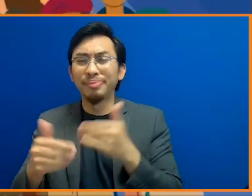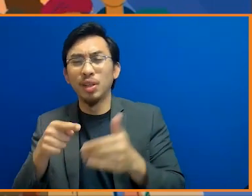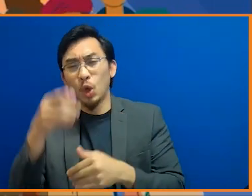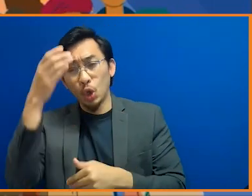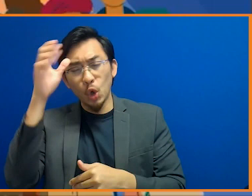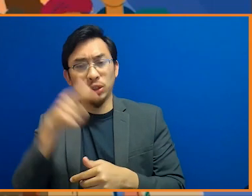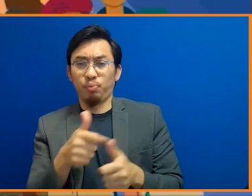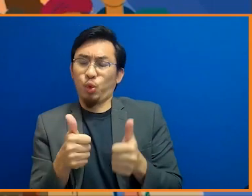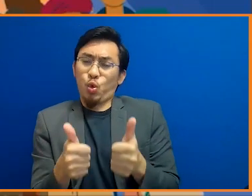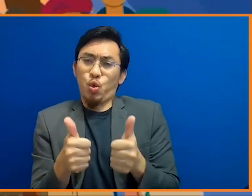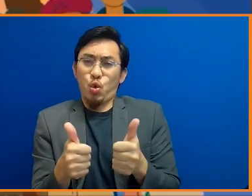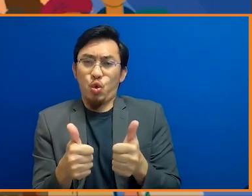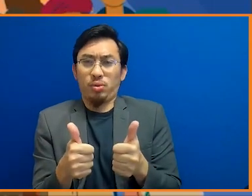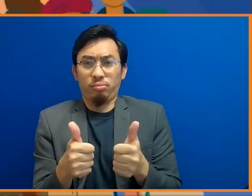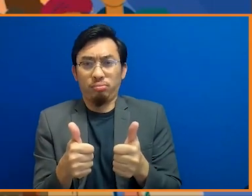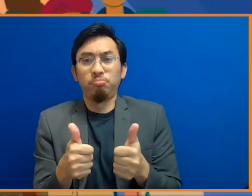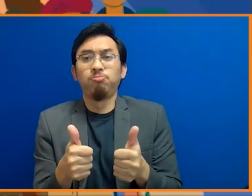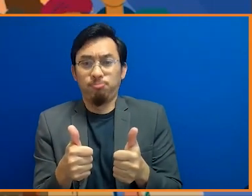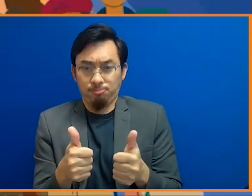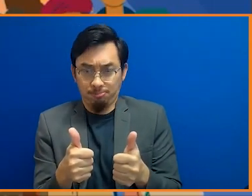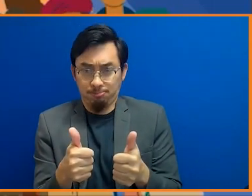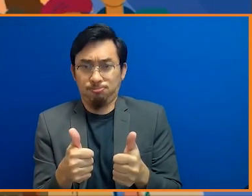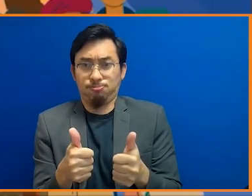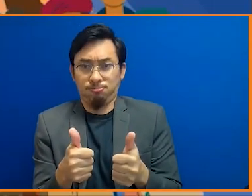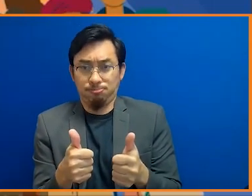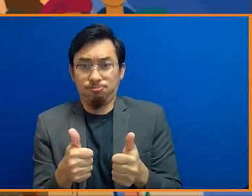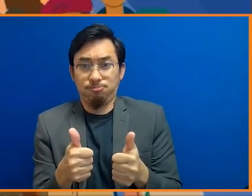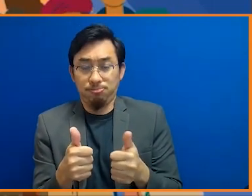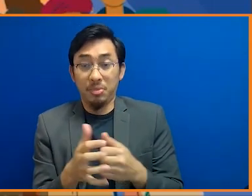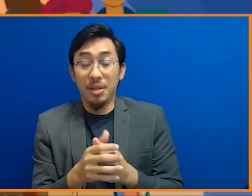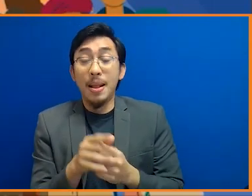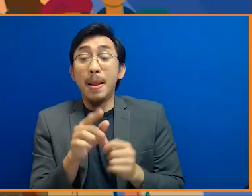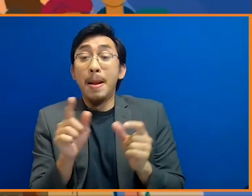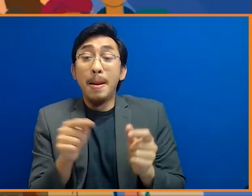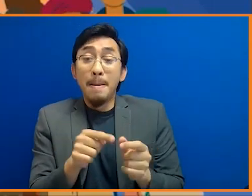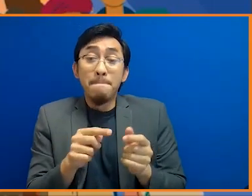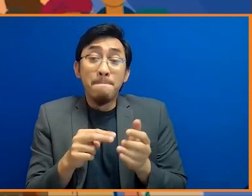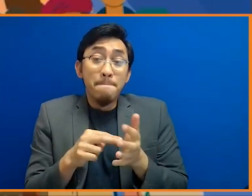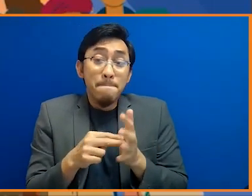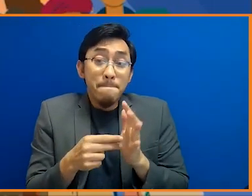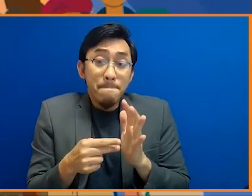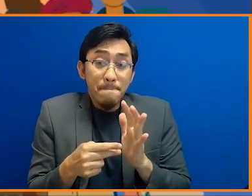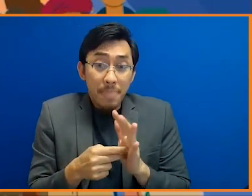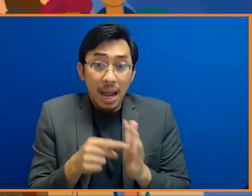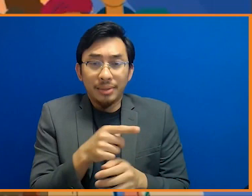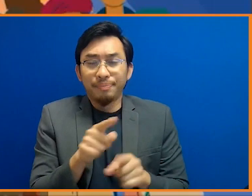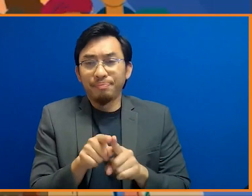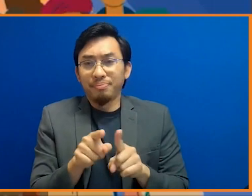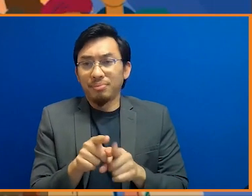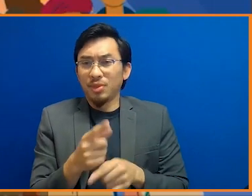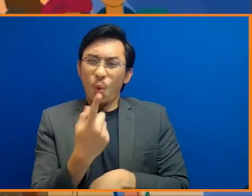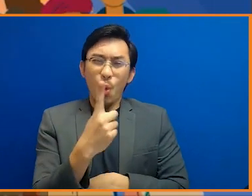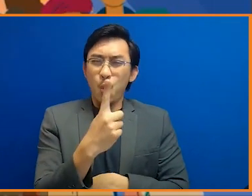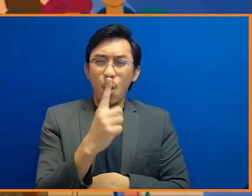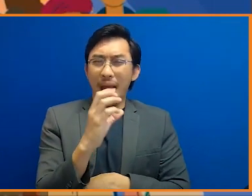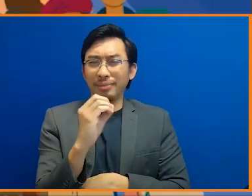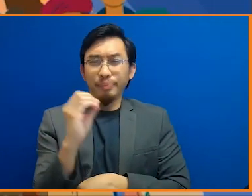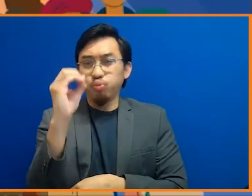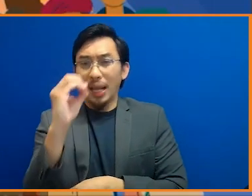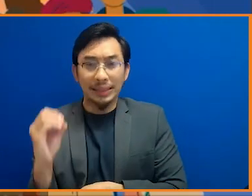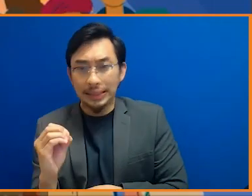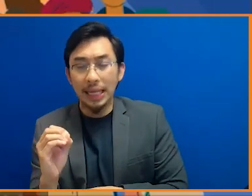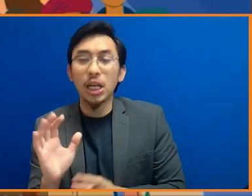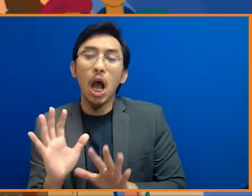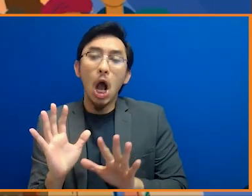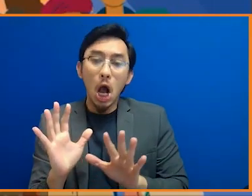that this concept is very good in one country, it does not mean that it can be like